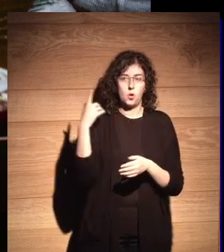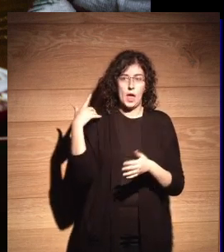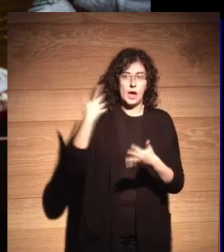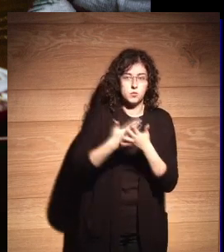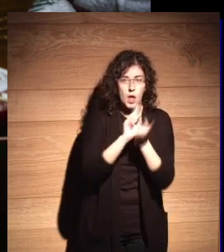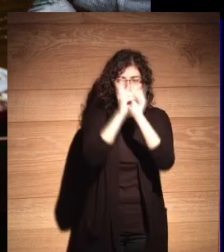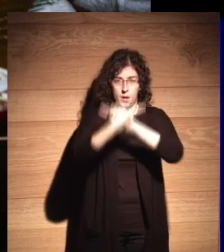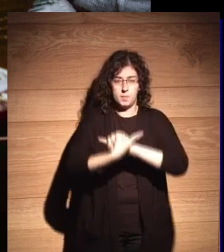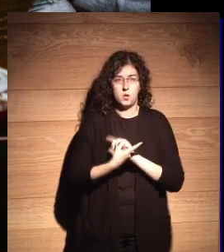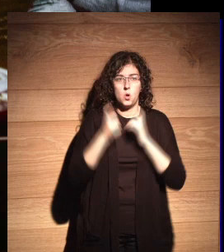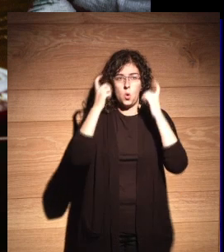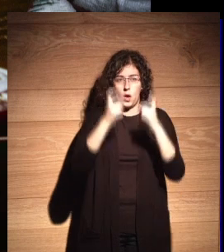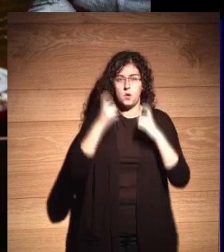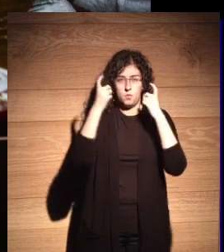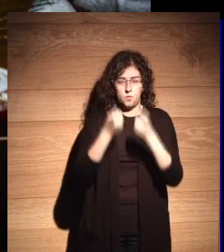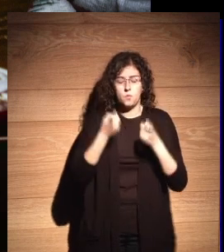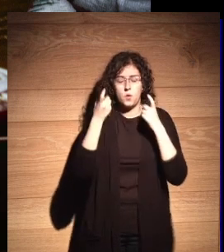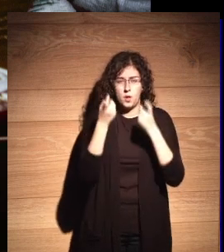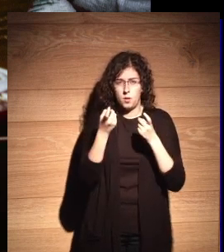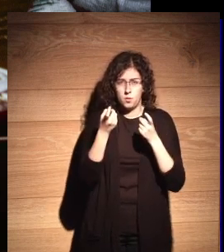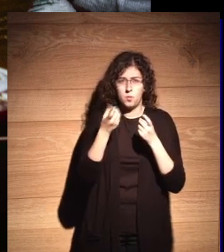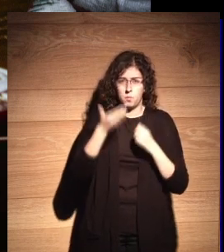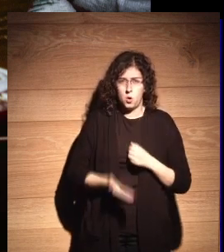effort. A